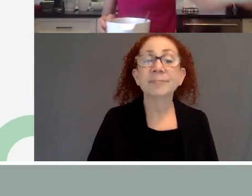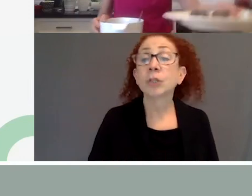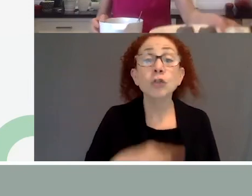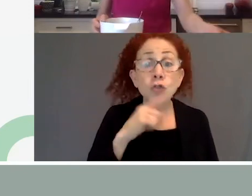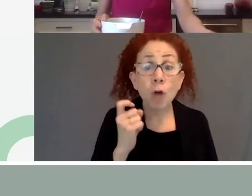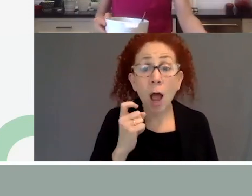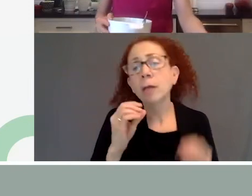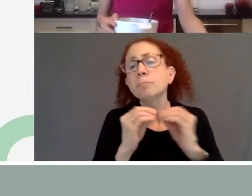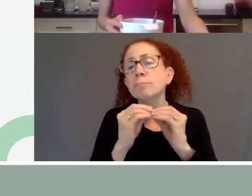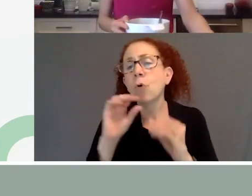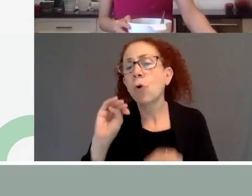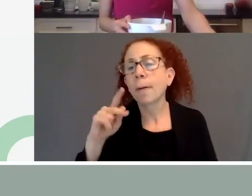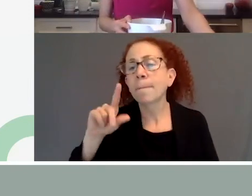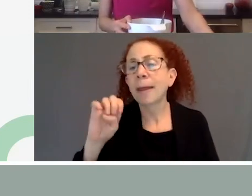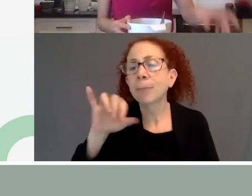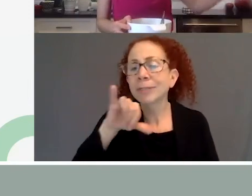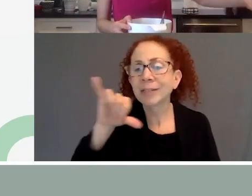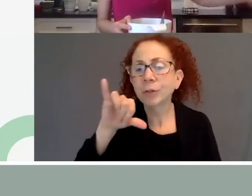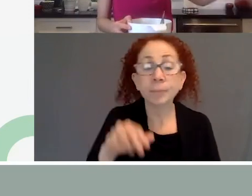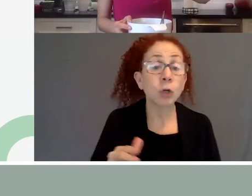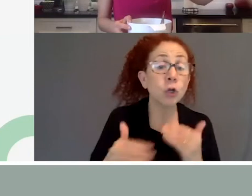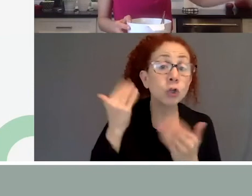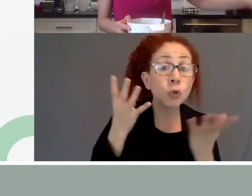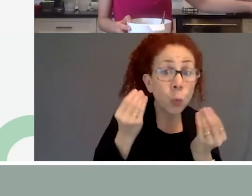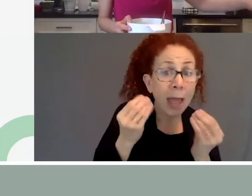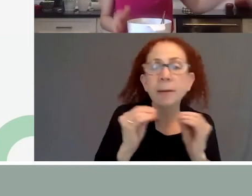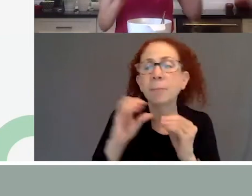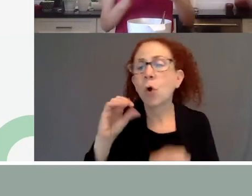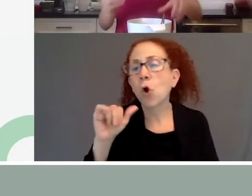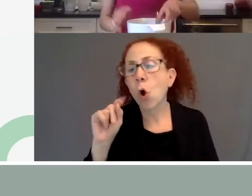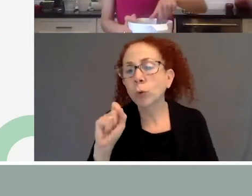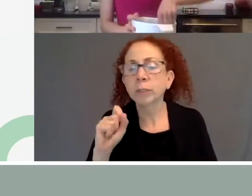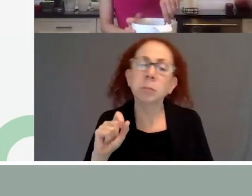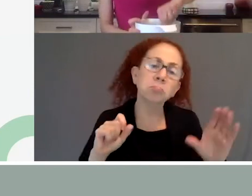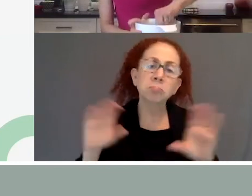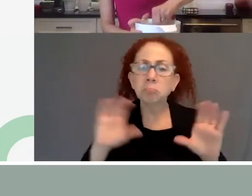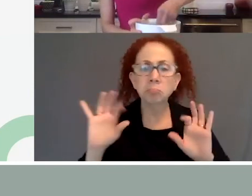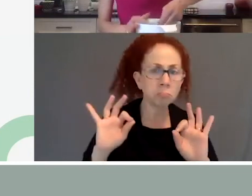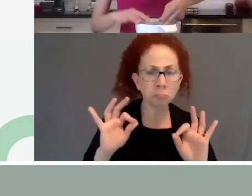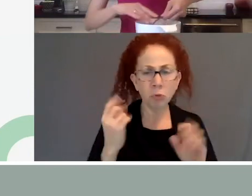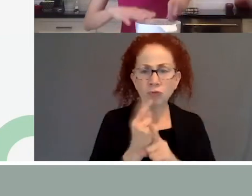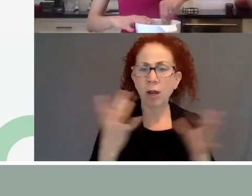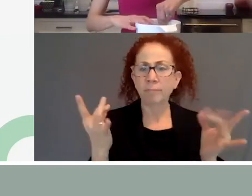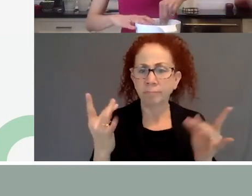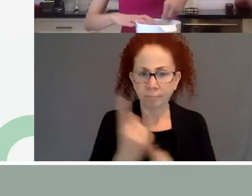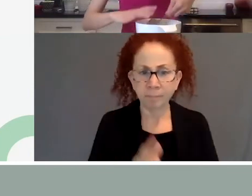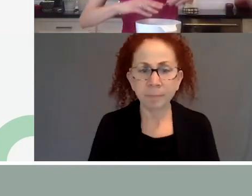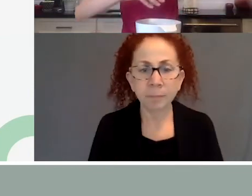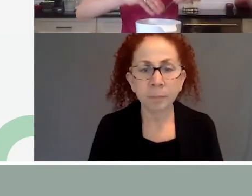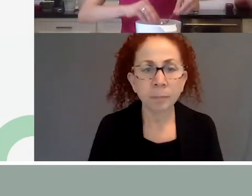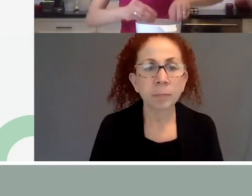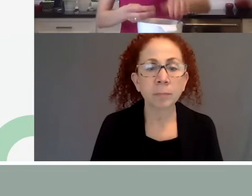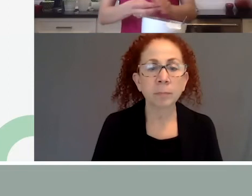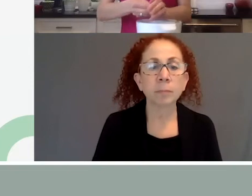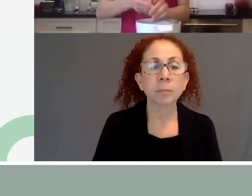more maple syrup. If it's too wet, put a little more oats or a little more protein powder. You can customize it. So as you mix